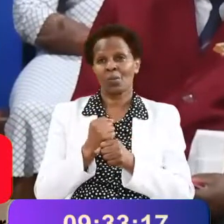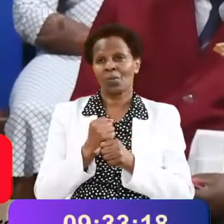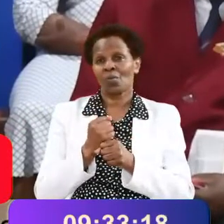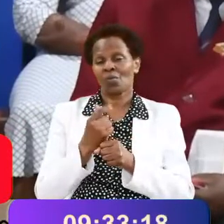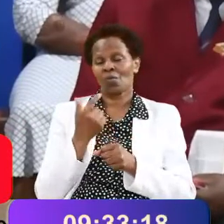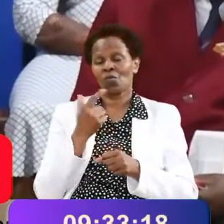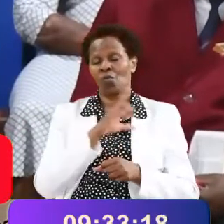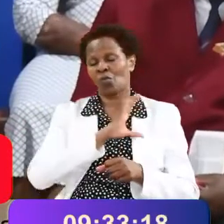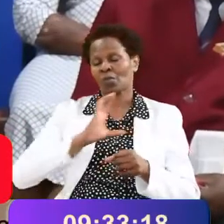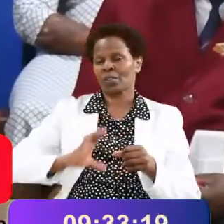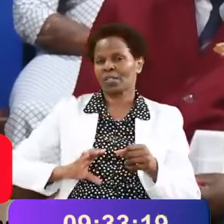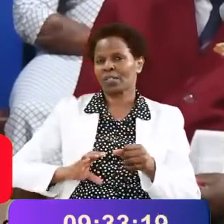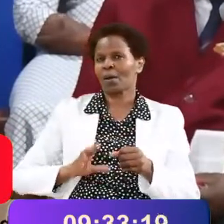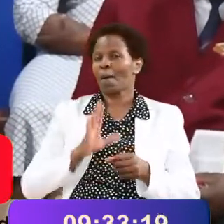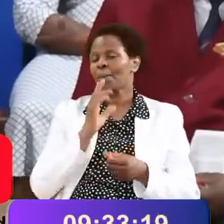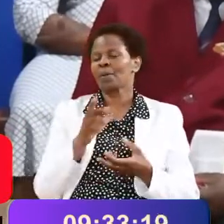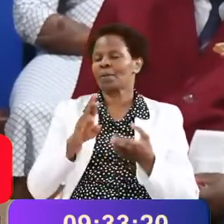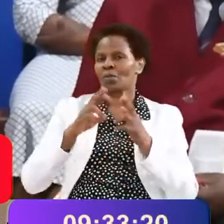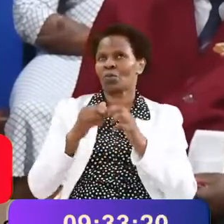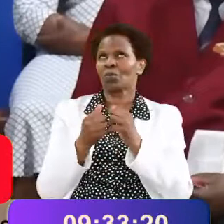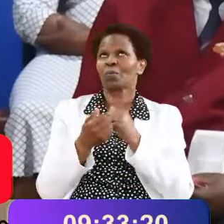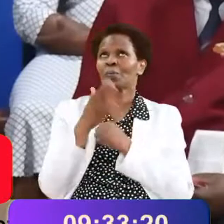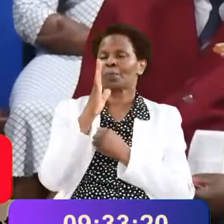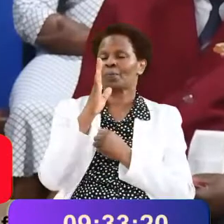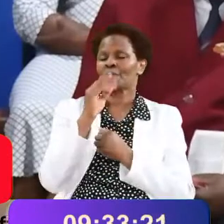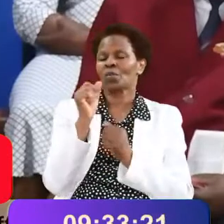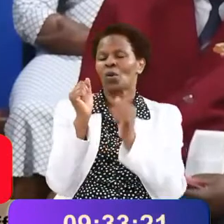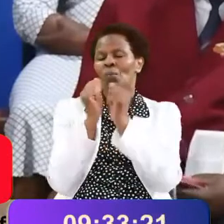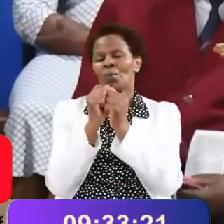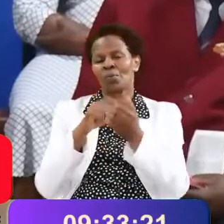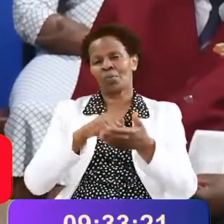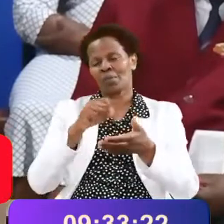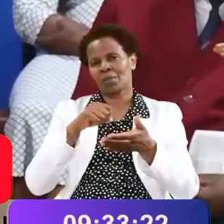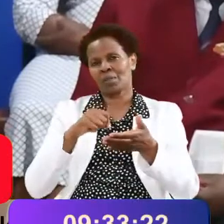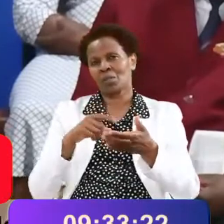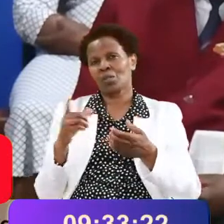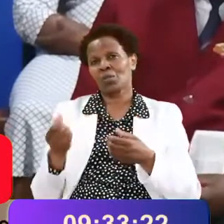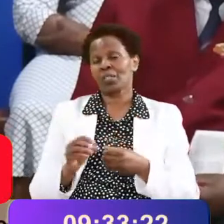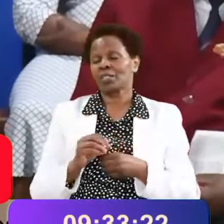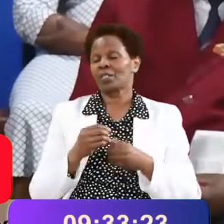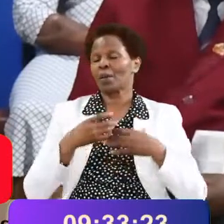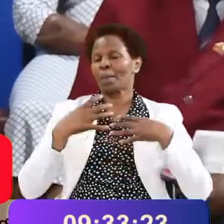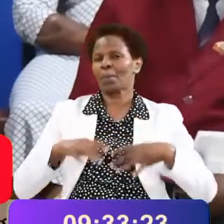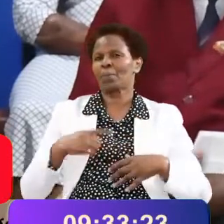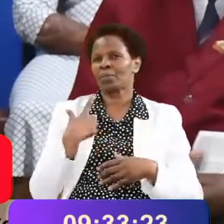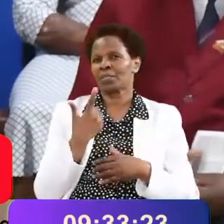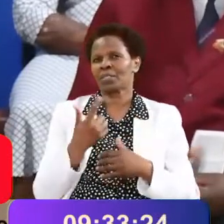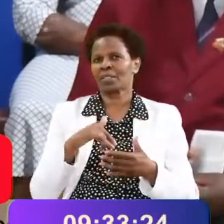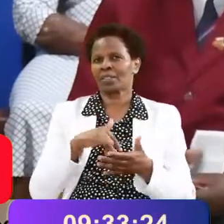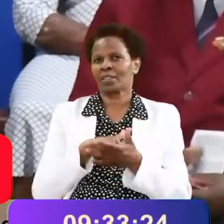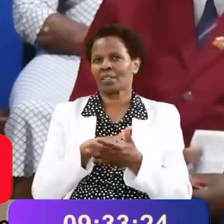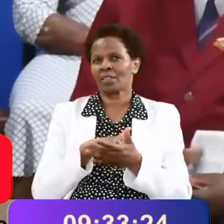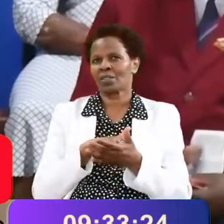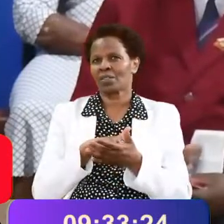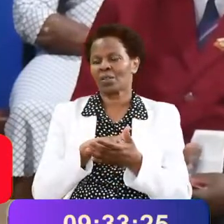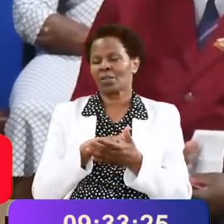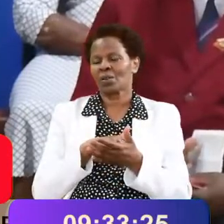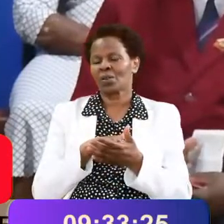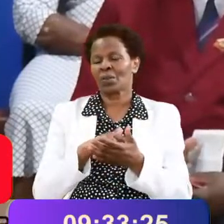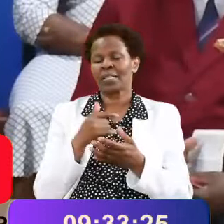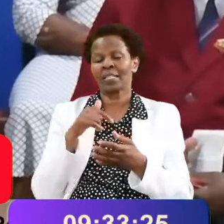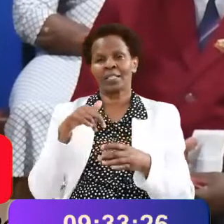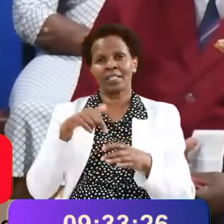be reconciled to God. So Paul is writing to the Corinthians, and he is saying, we implore you on Christ's